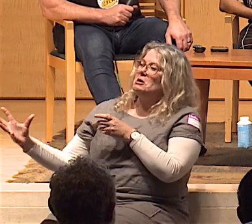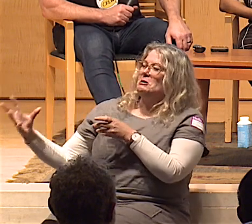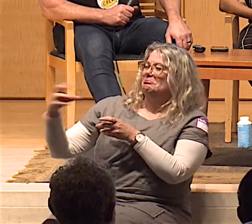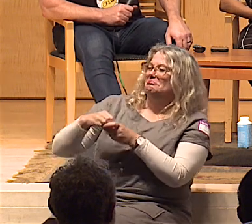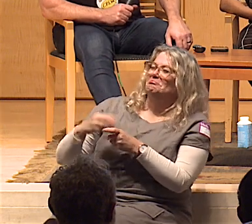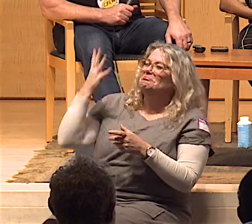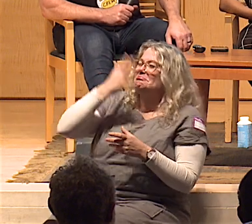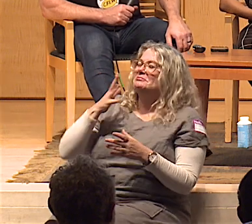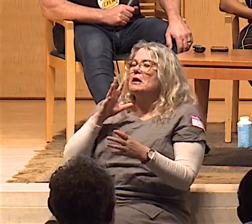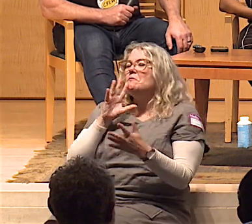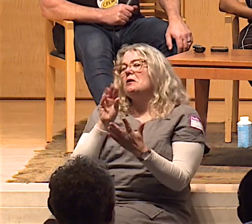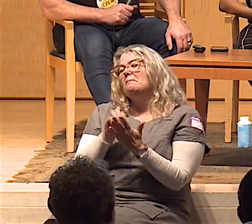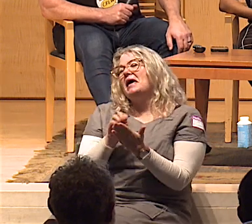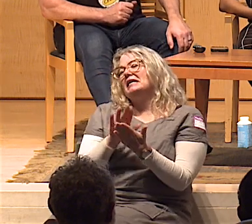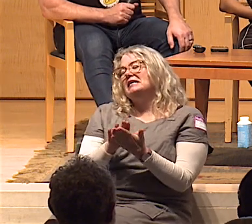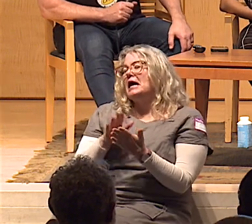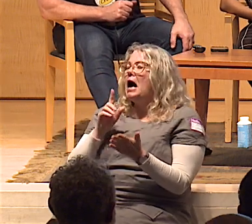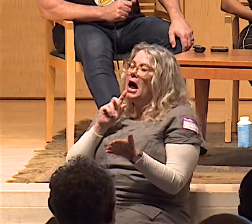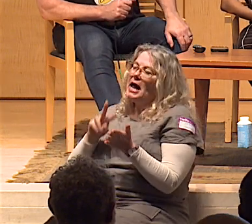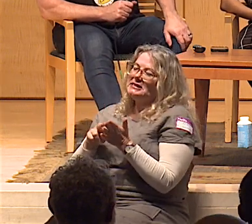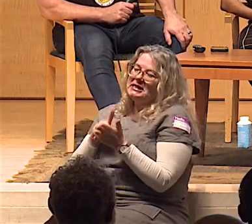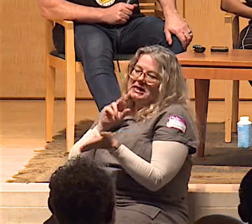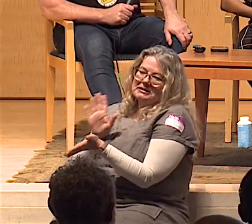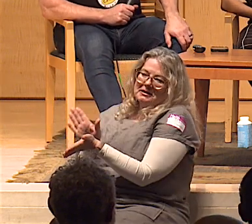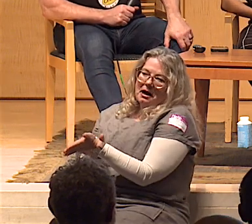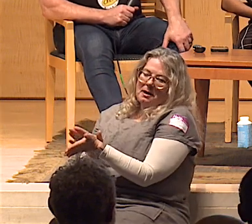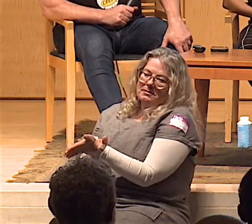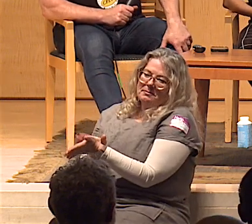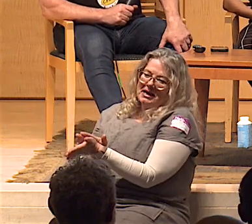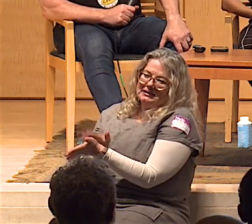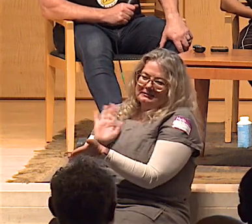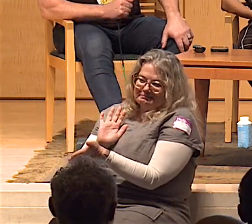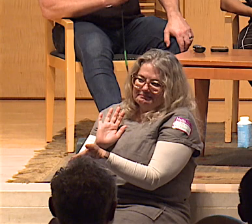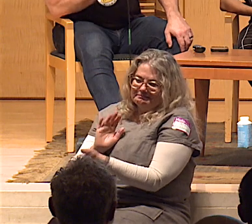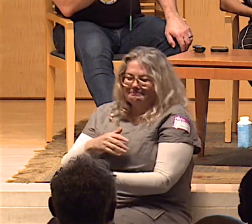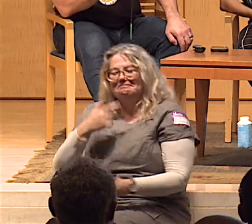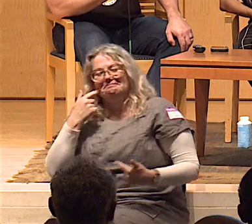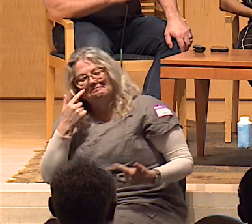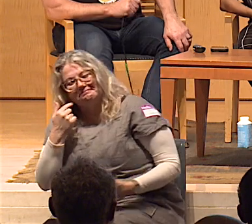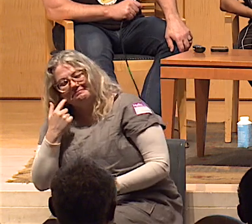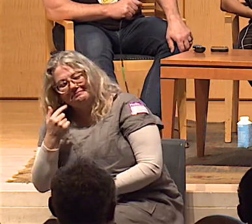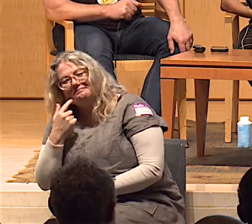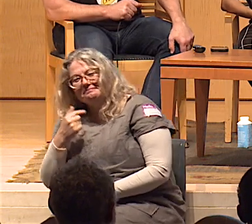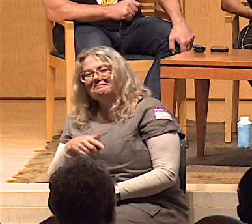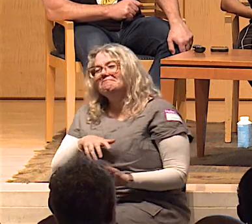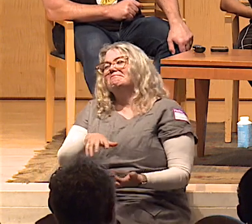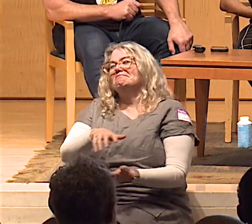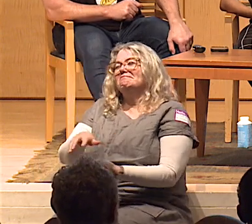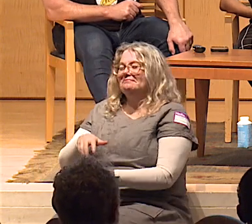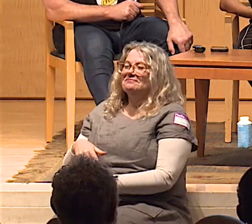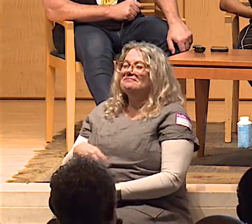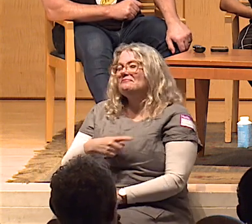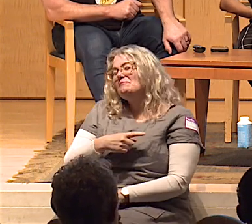something. It's a compliment. They should take it as a compliment. But yes. That's a good question